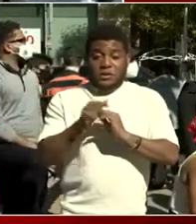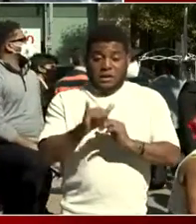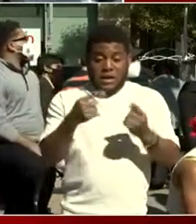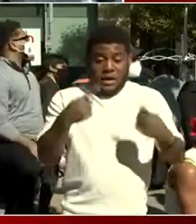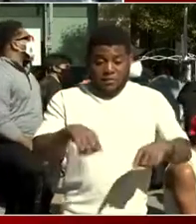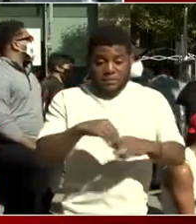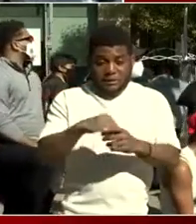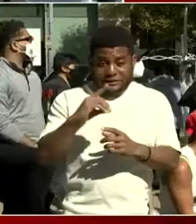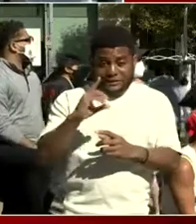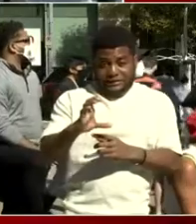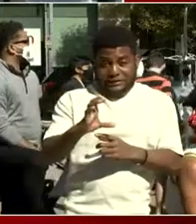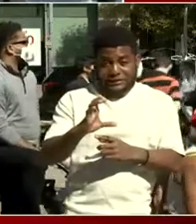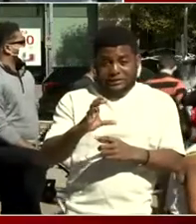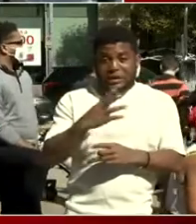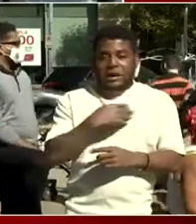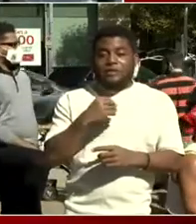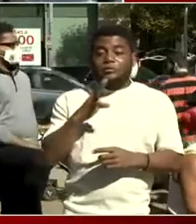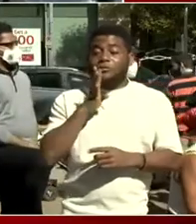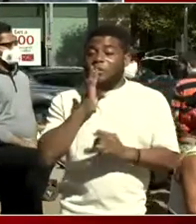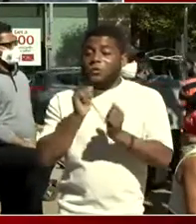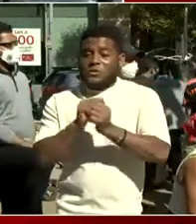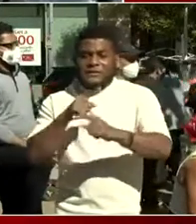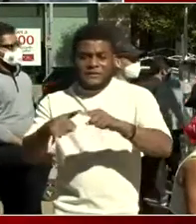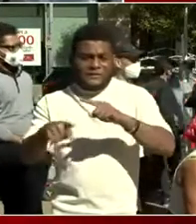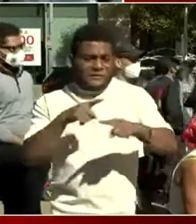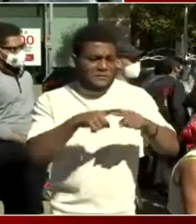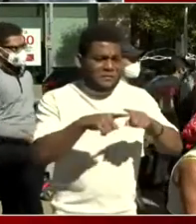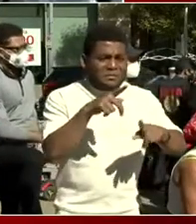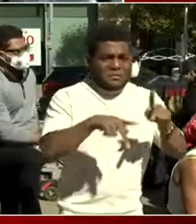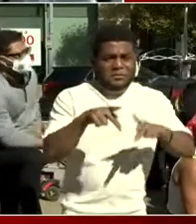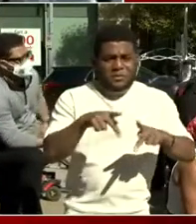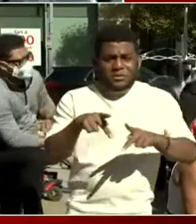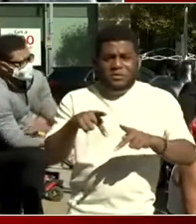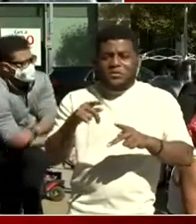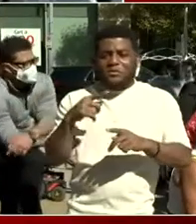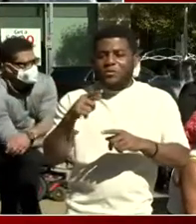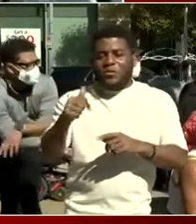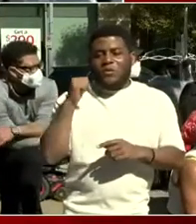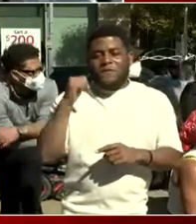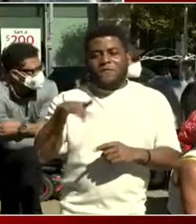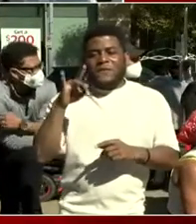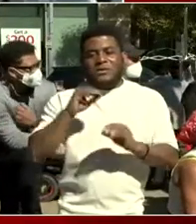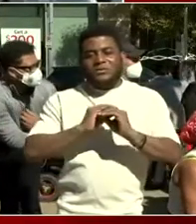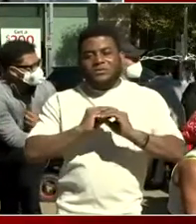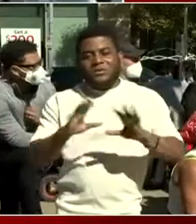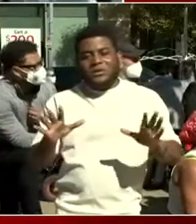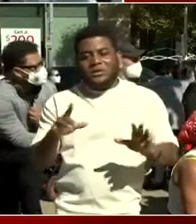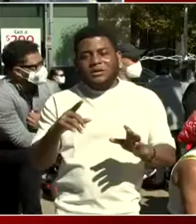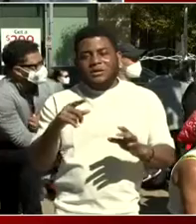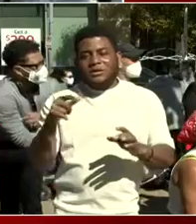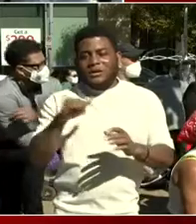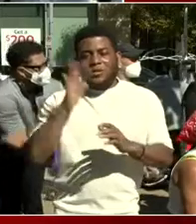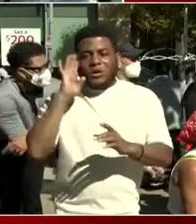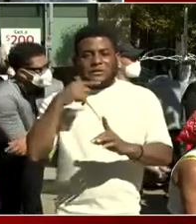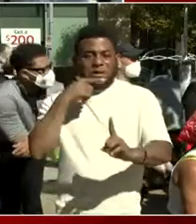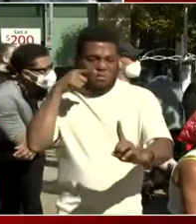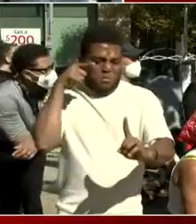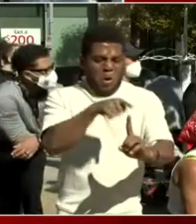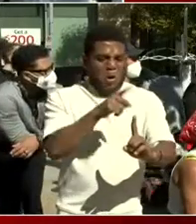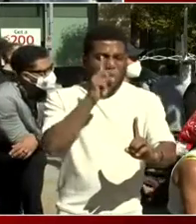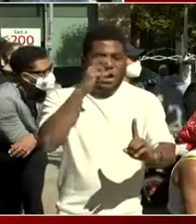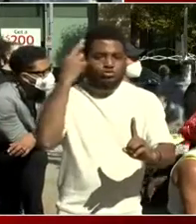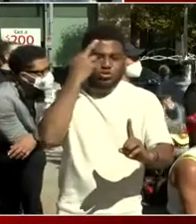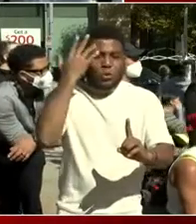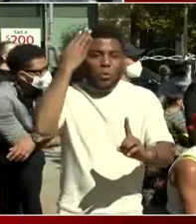around the country, and I don't think you're going to find any entity that will point to a single issue to say, hey, this is it. The